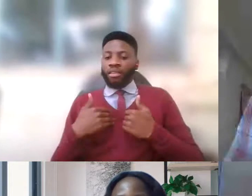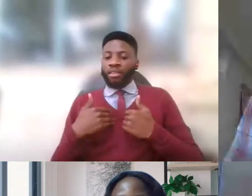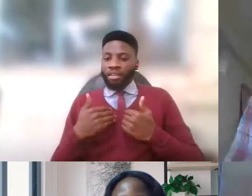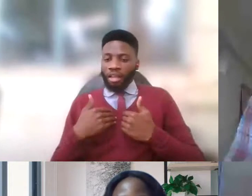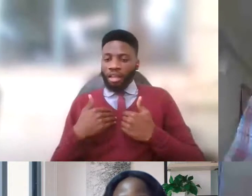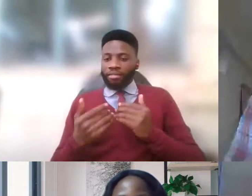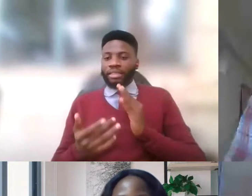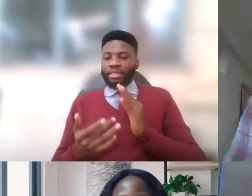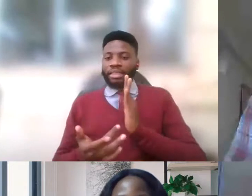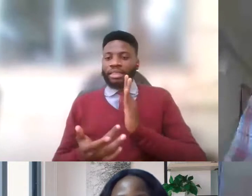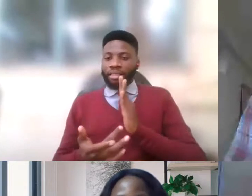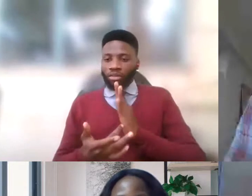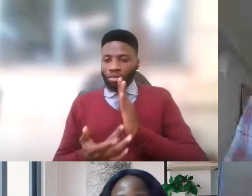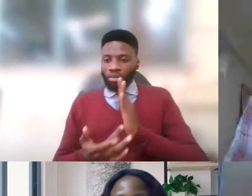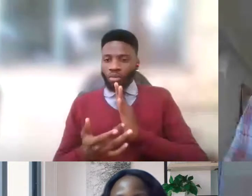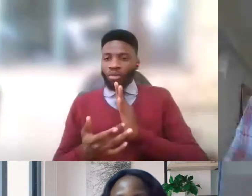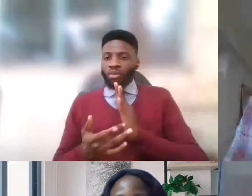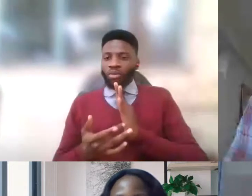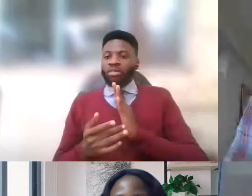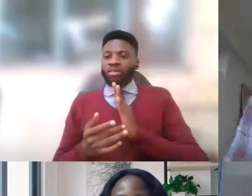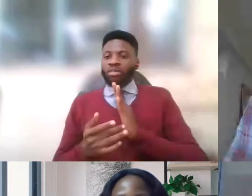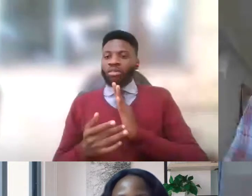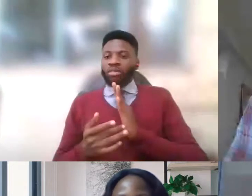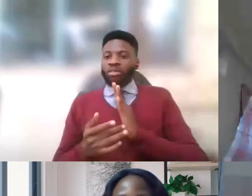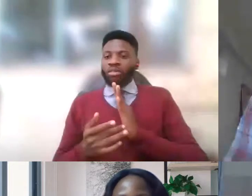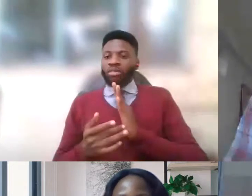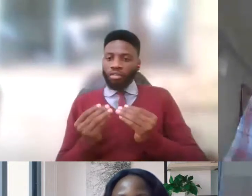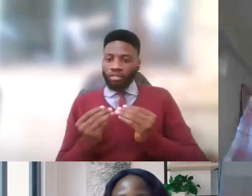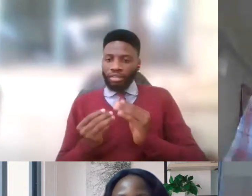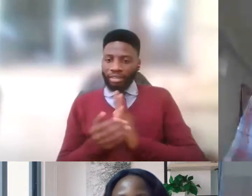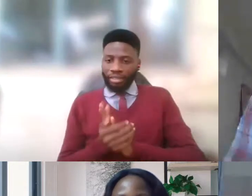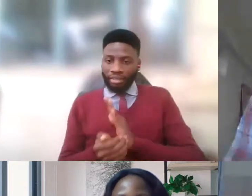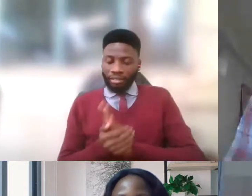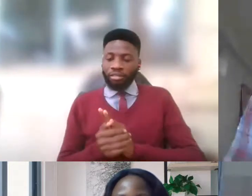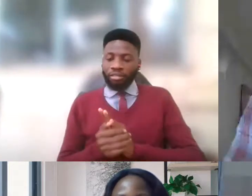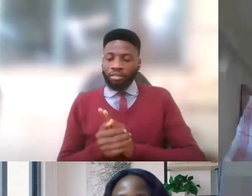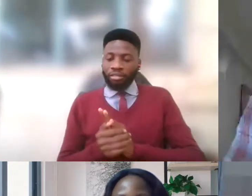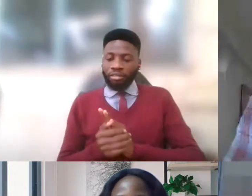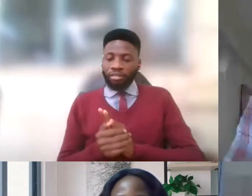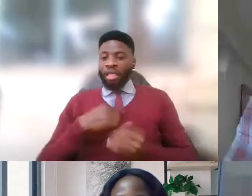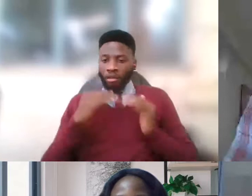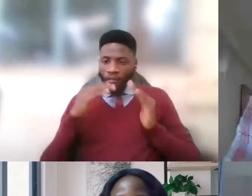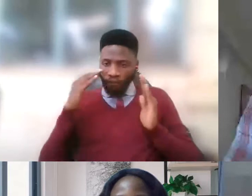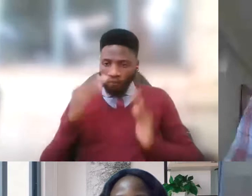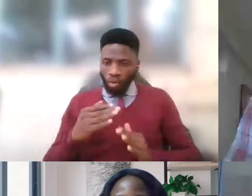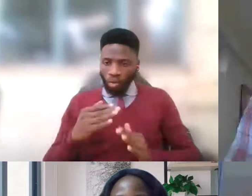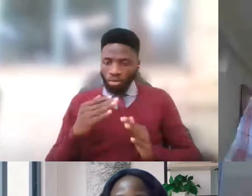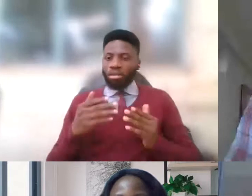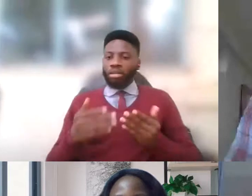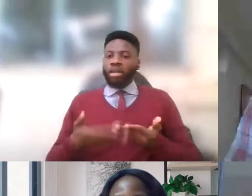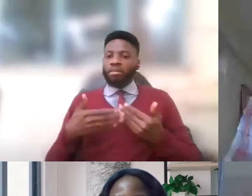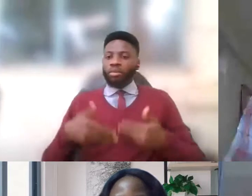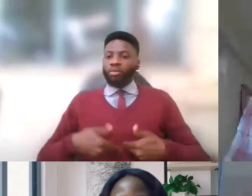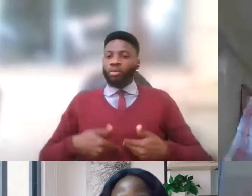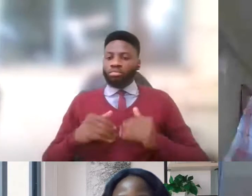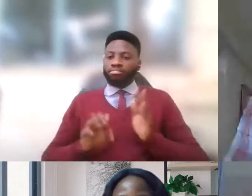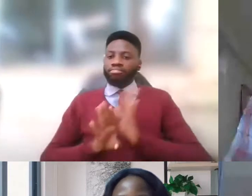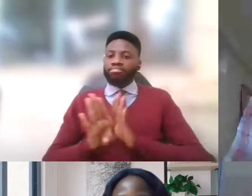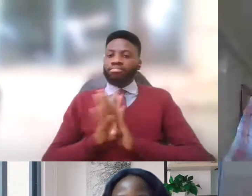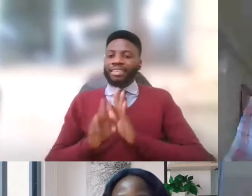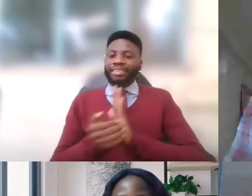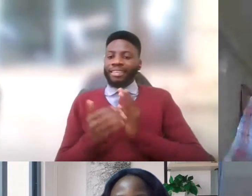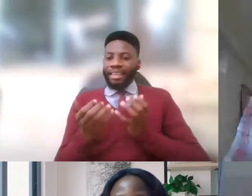like Microsoft requires you to have an understanding of data structures and algorithms when you are applying for the role, because those are the kind of questions that will be